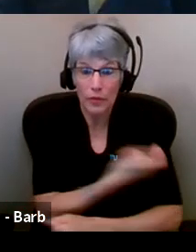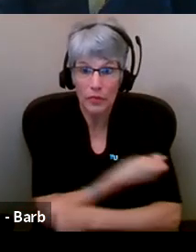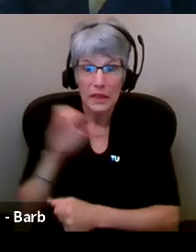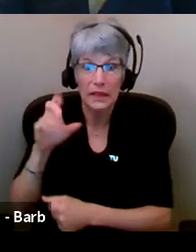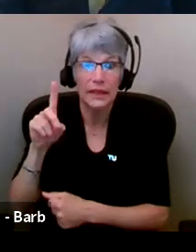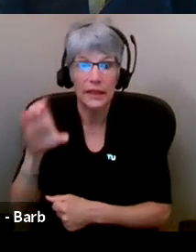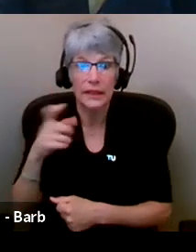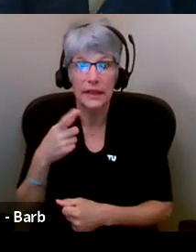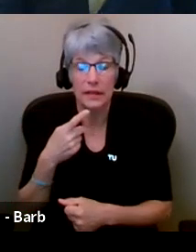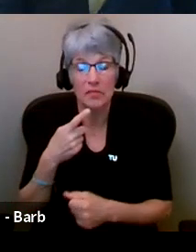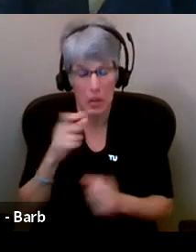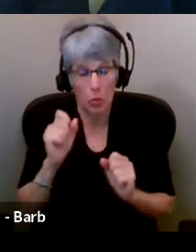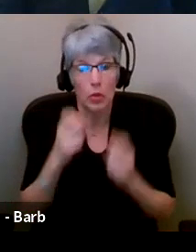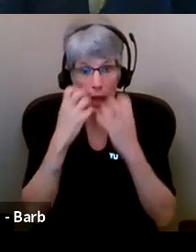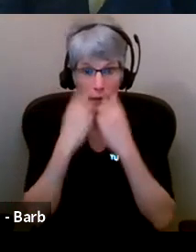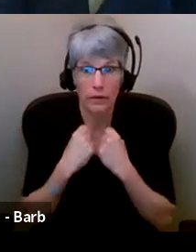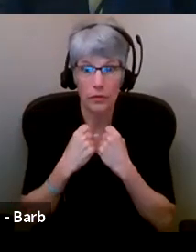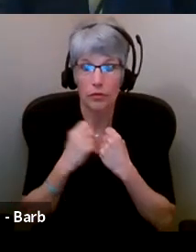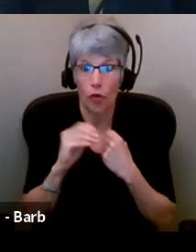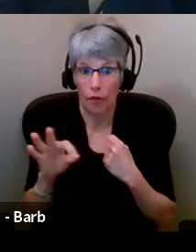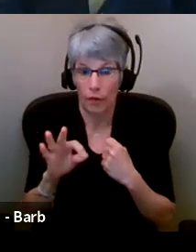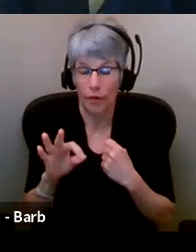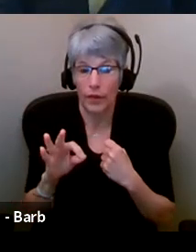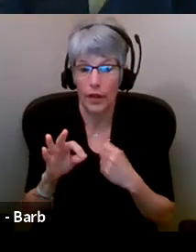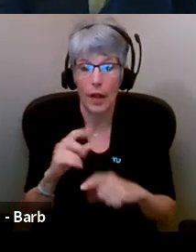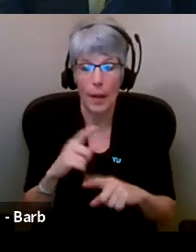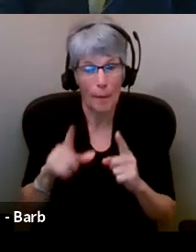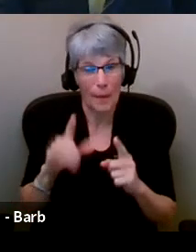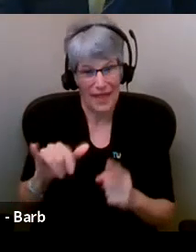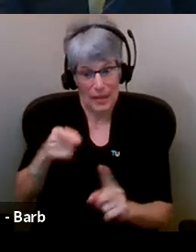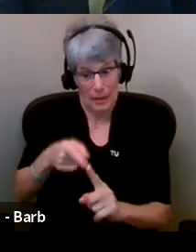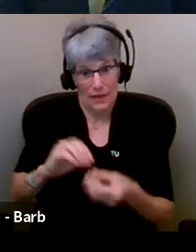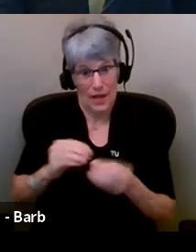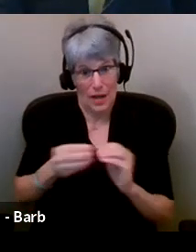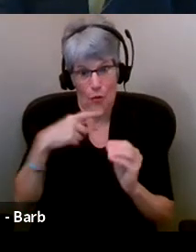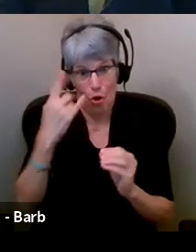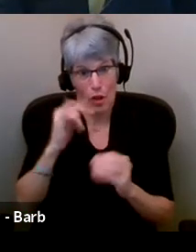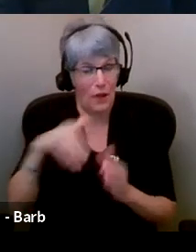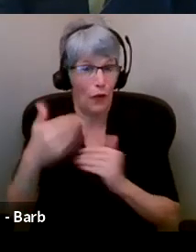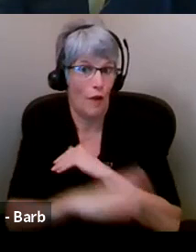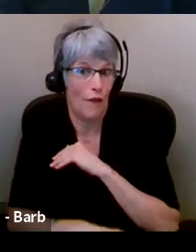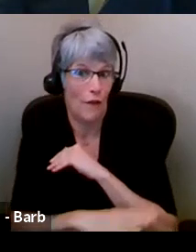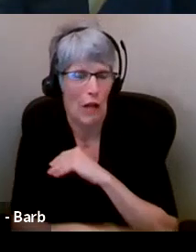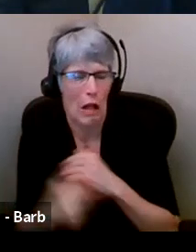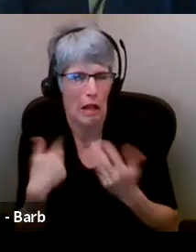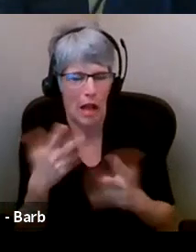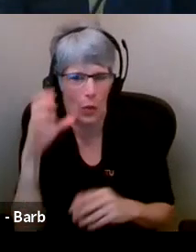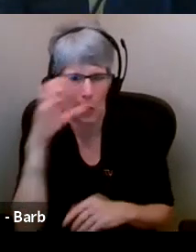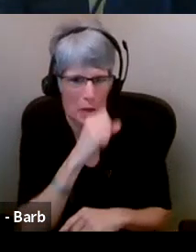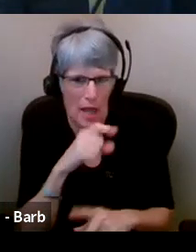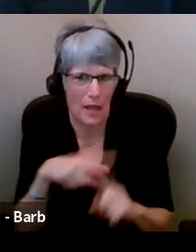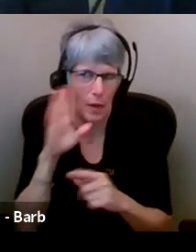saying you can remove your mask, but you know, what that number might be in the fall, I don't want to speculate, but we'll follow